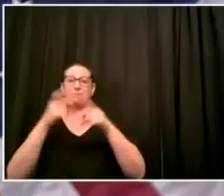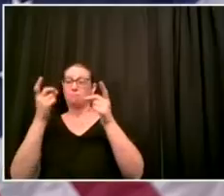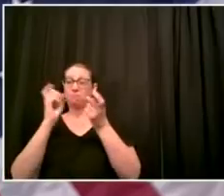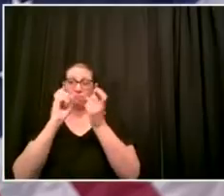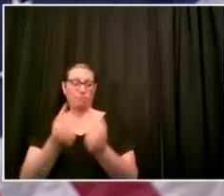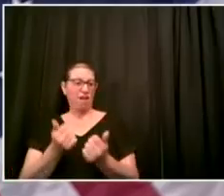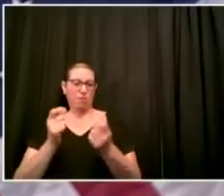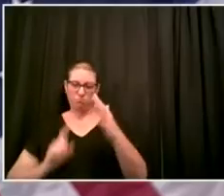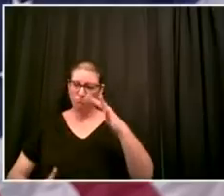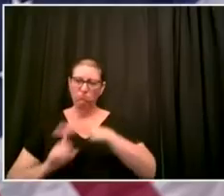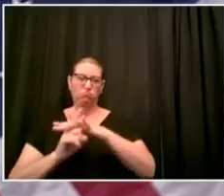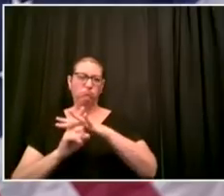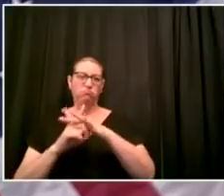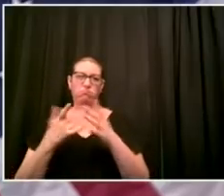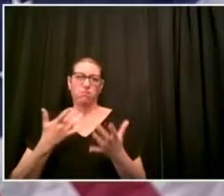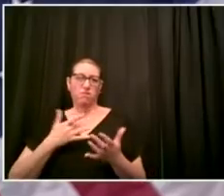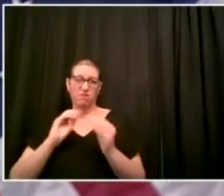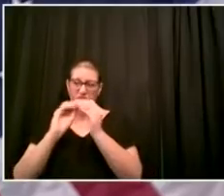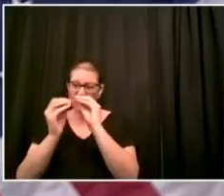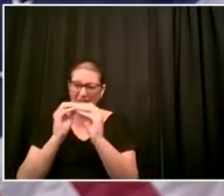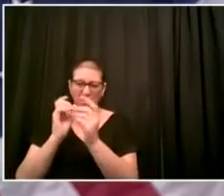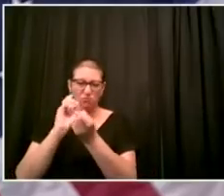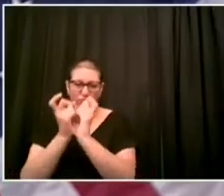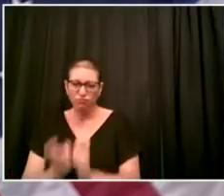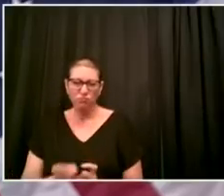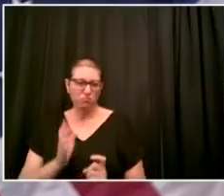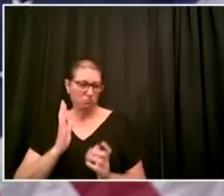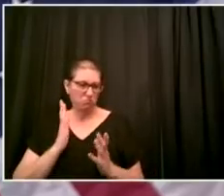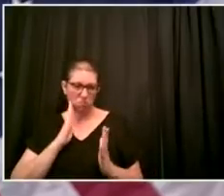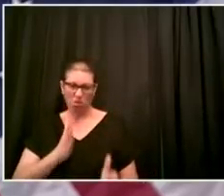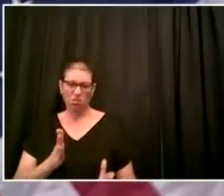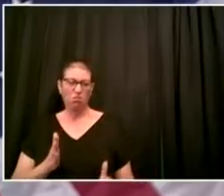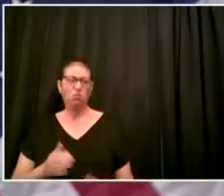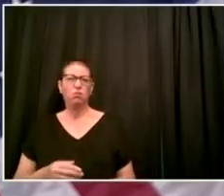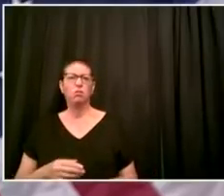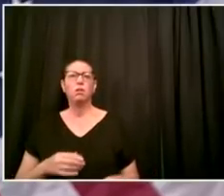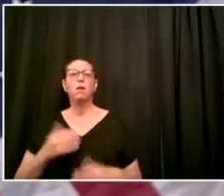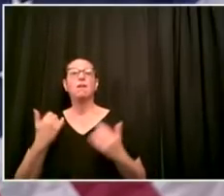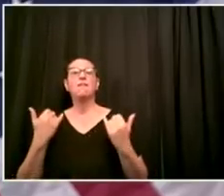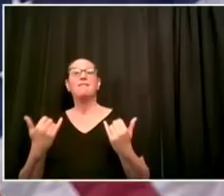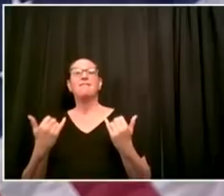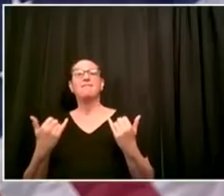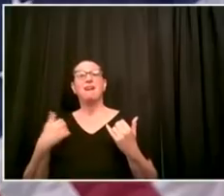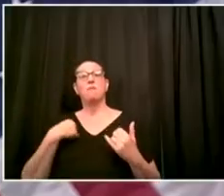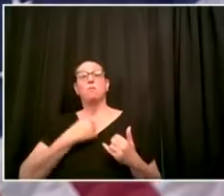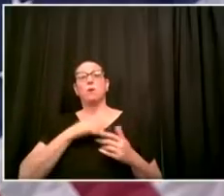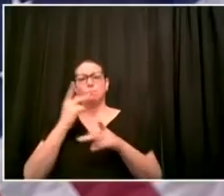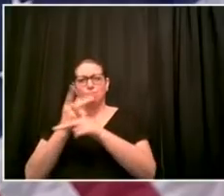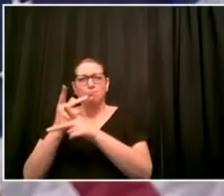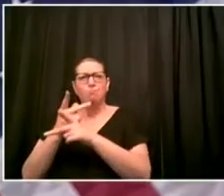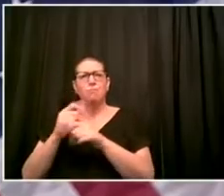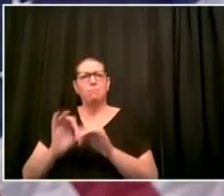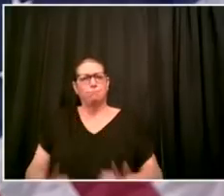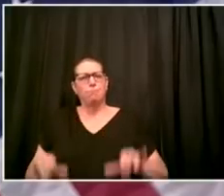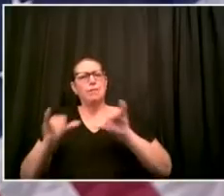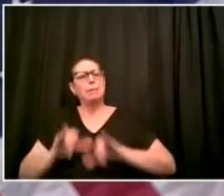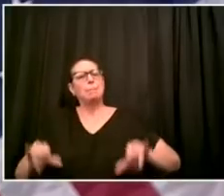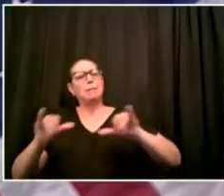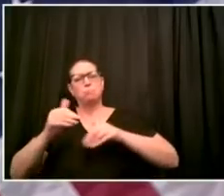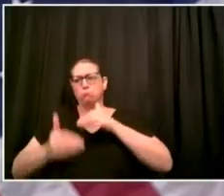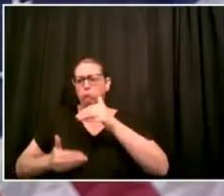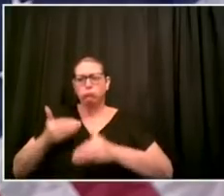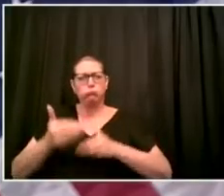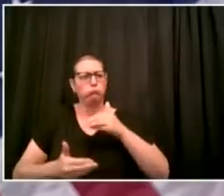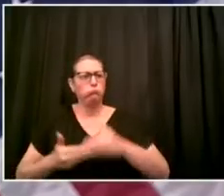presence and other enforcement agencies, as we talked about, as we see businesses that are not complying with the rules. We'll start